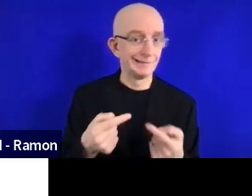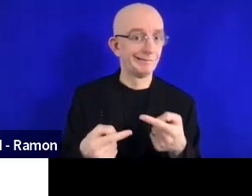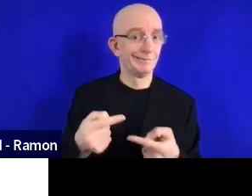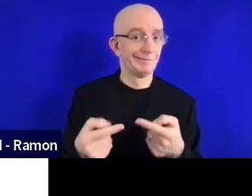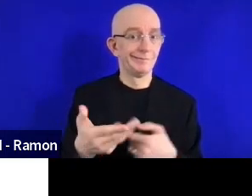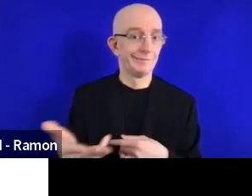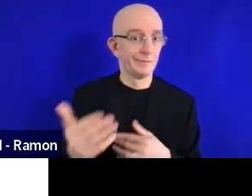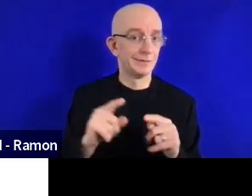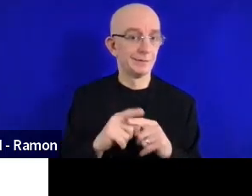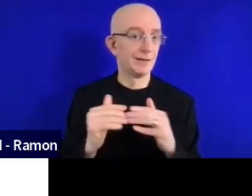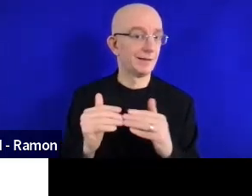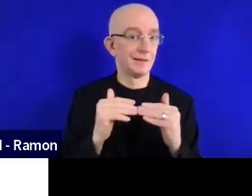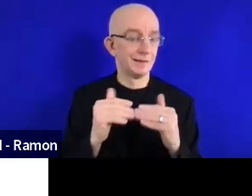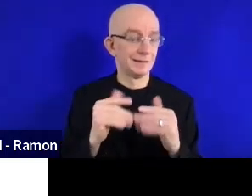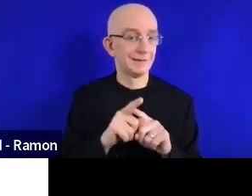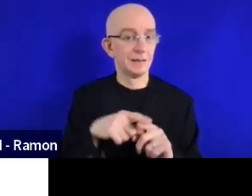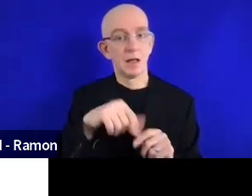with disabilities.